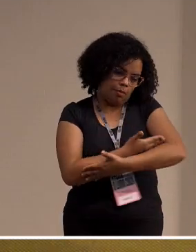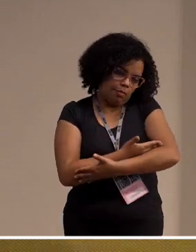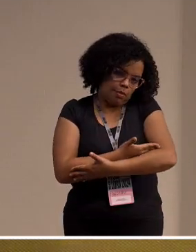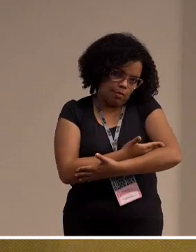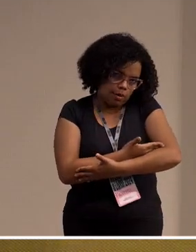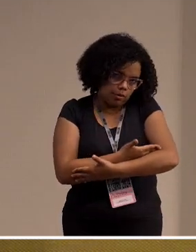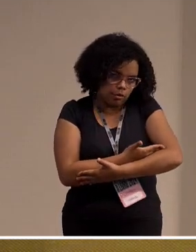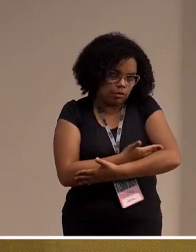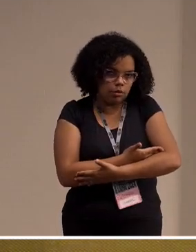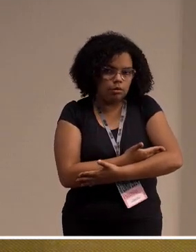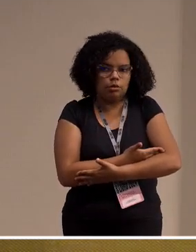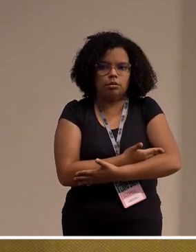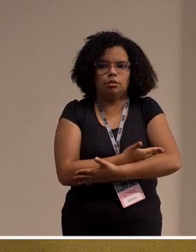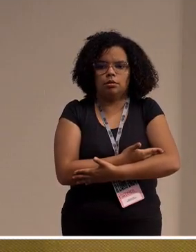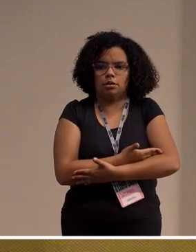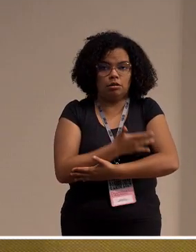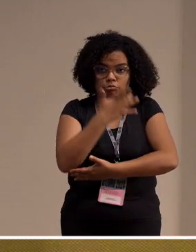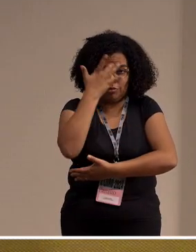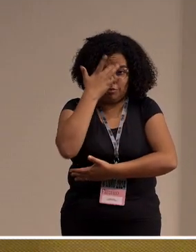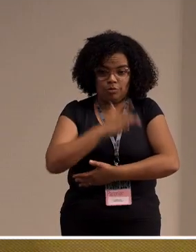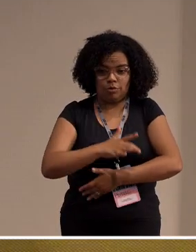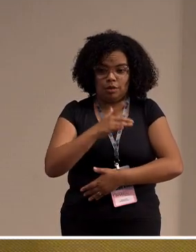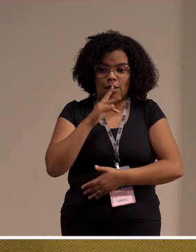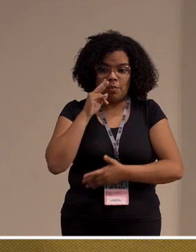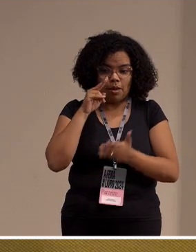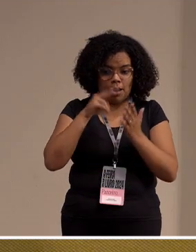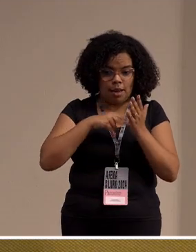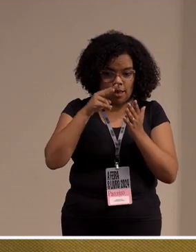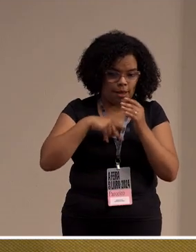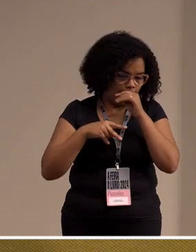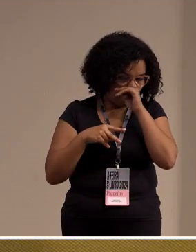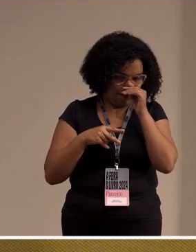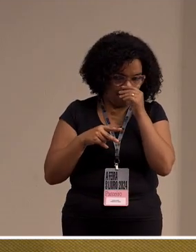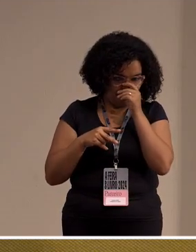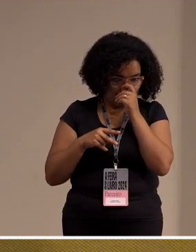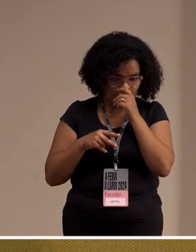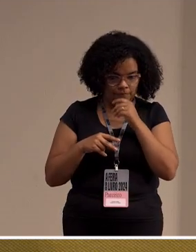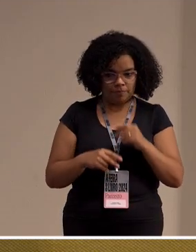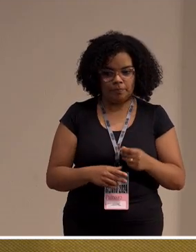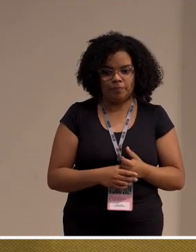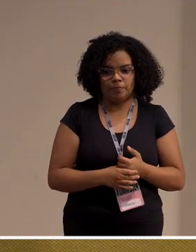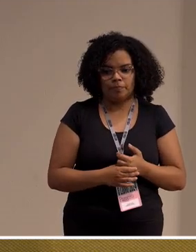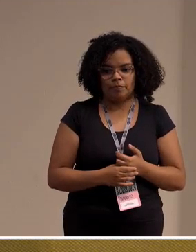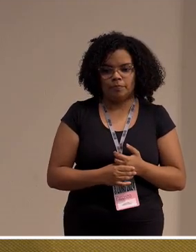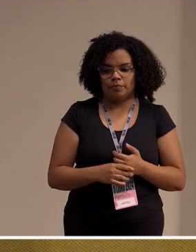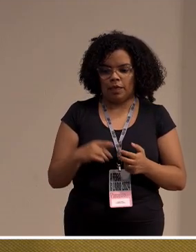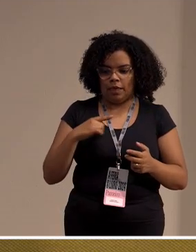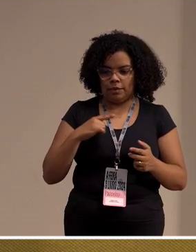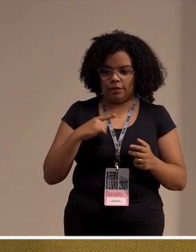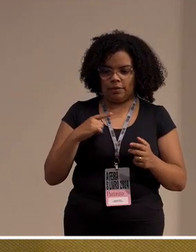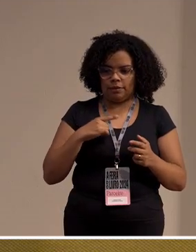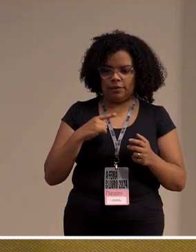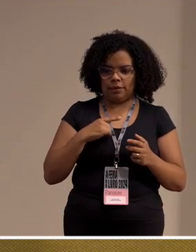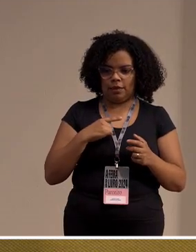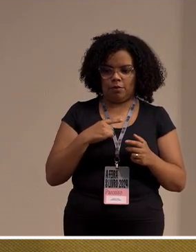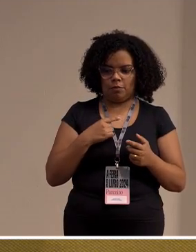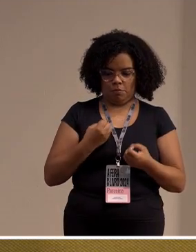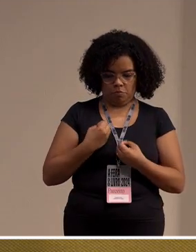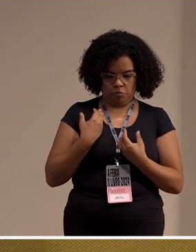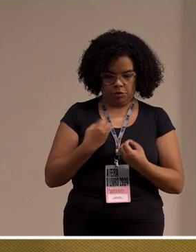And it's full of silly rhymes, and it's called Whose Toes Are Those, right? And it has a companion book that's